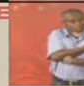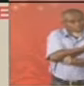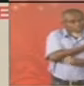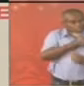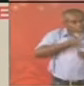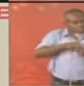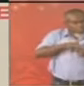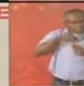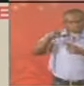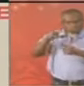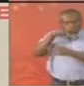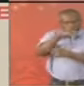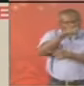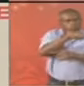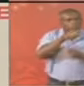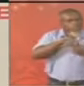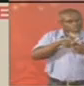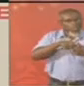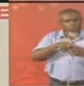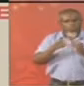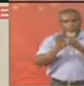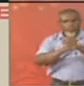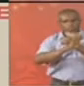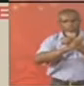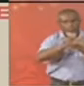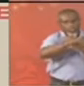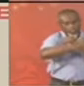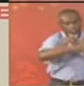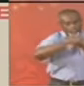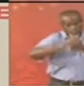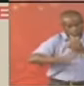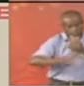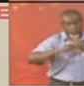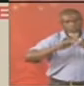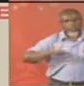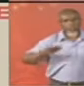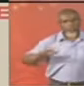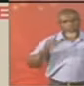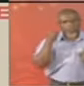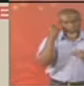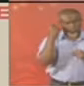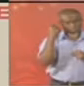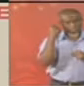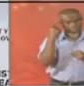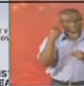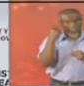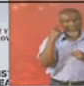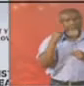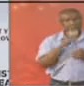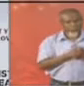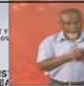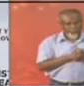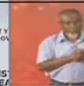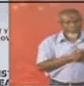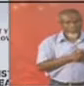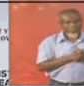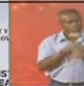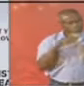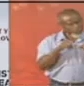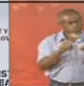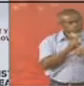currently be vaccinated. So we really need to keep all the layers in place to reduce the risk as much as possible. Thank you very much